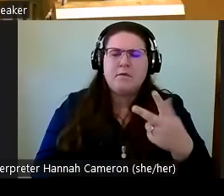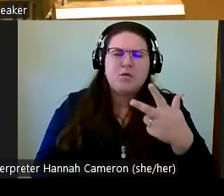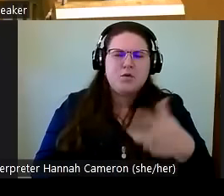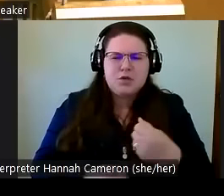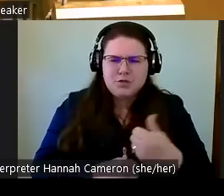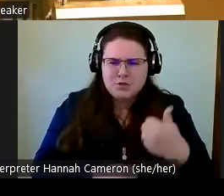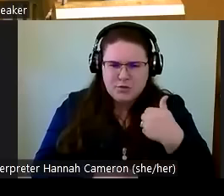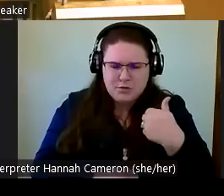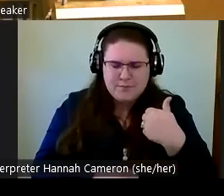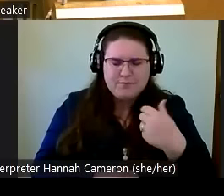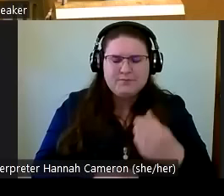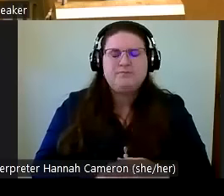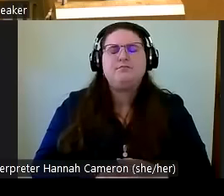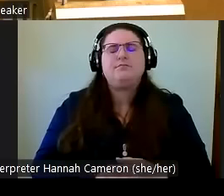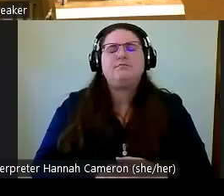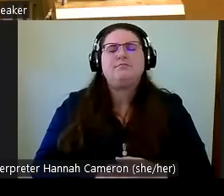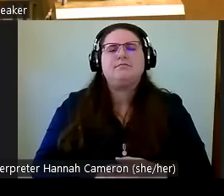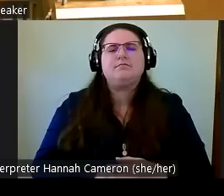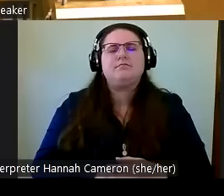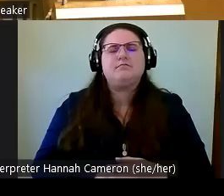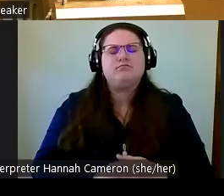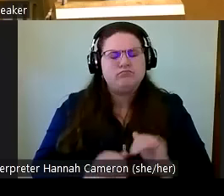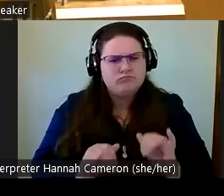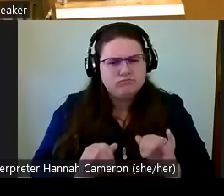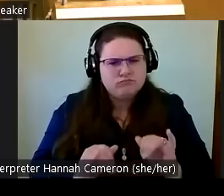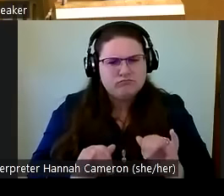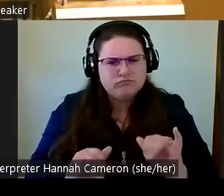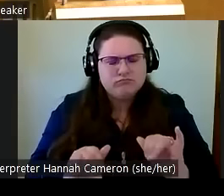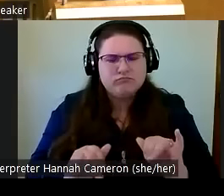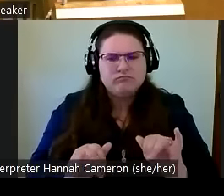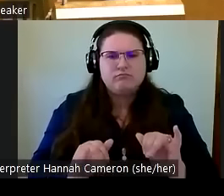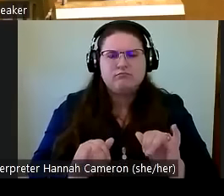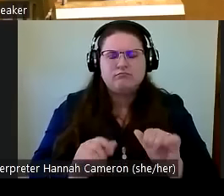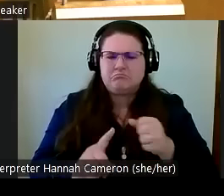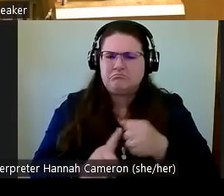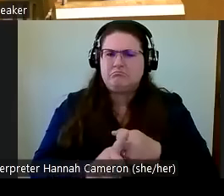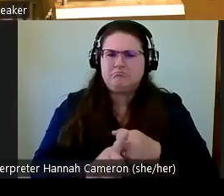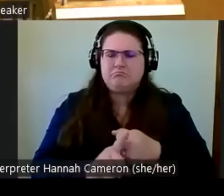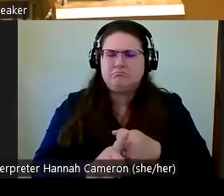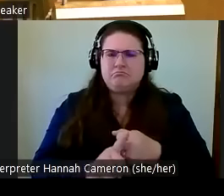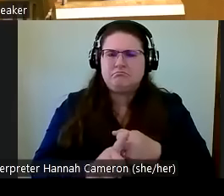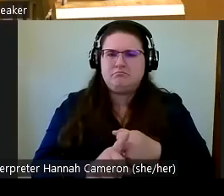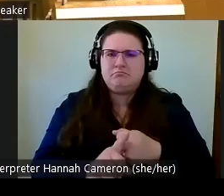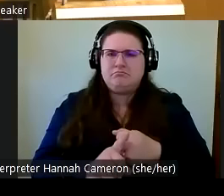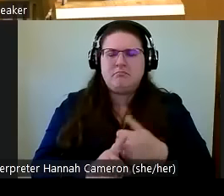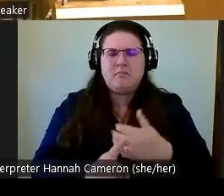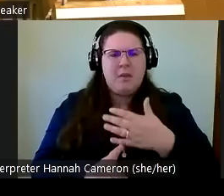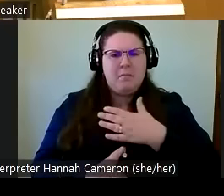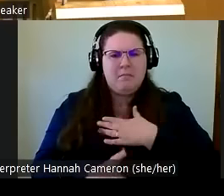I had this sudden realization that my beloved, that Terry,